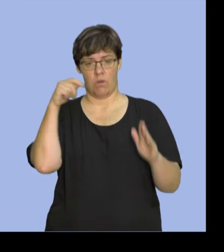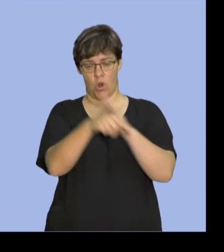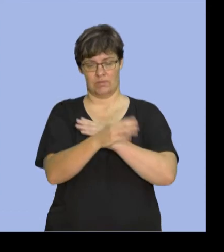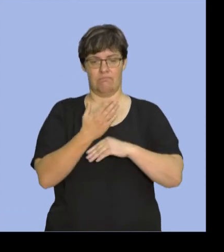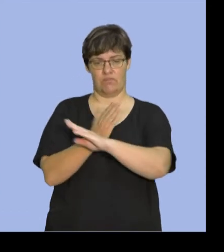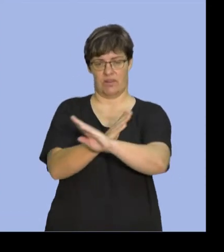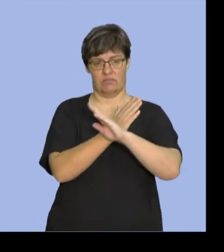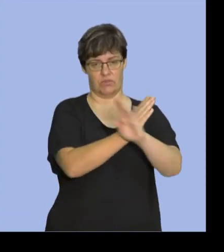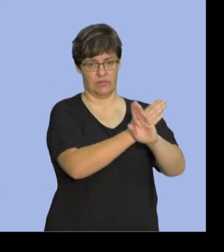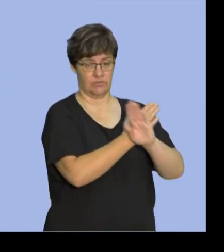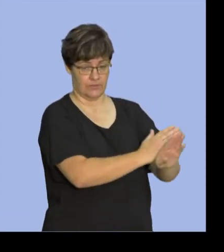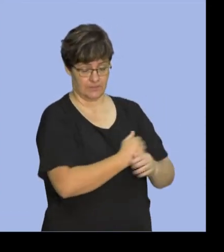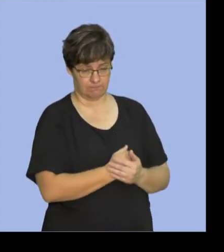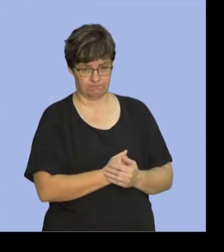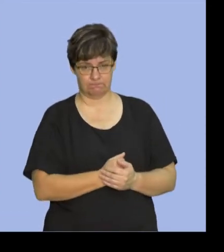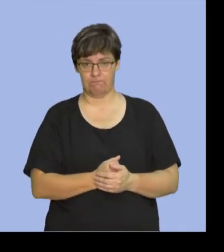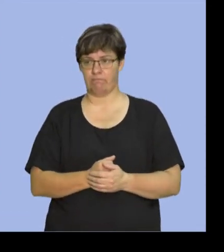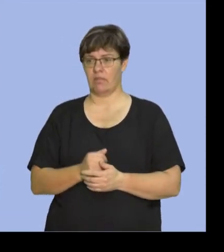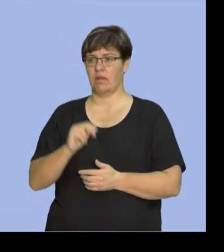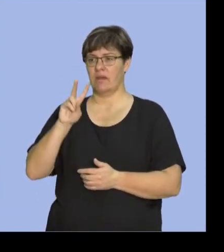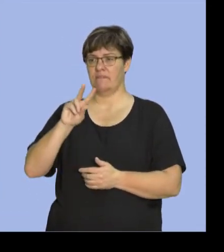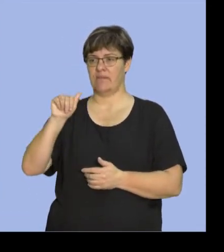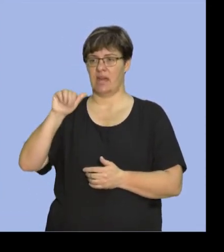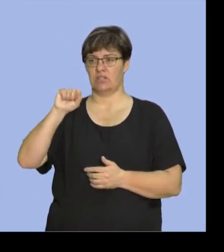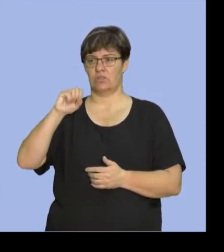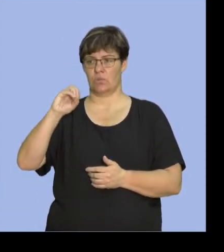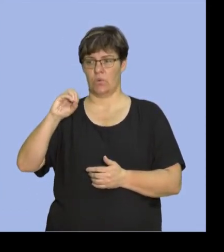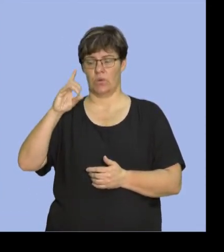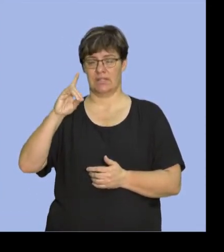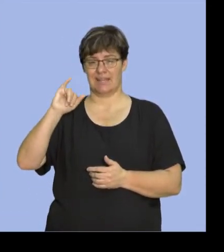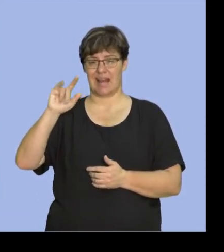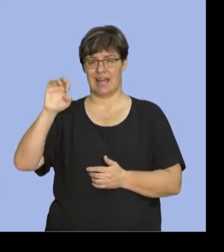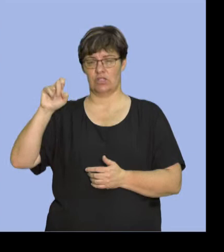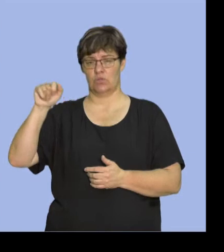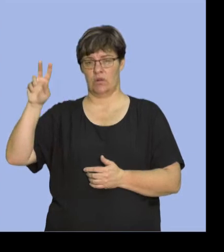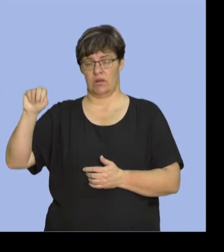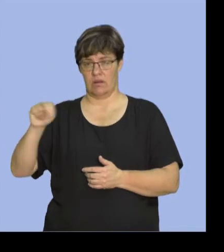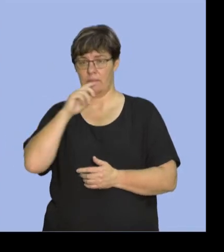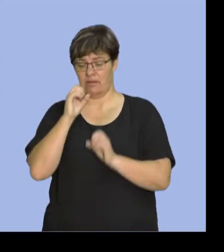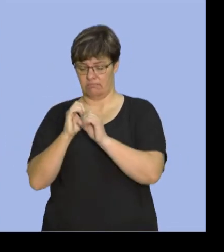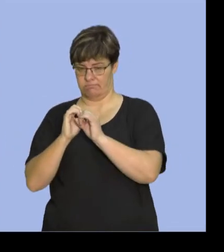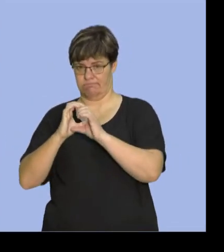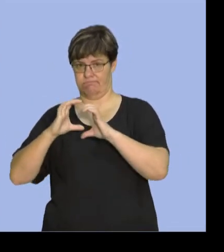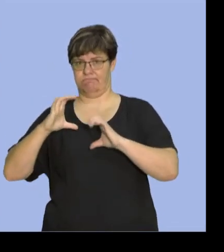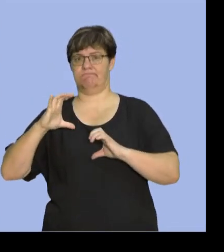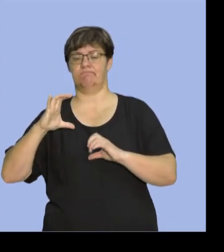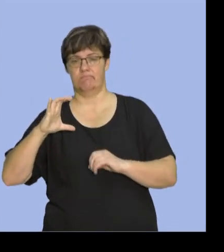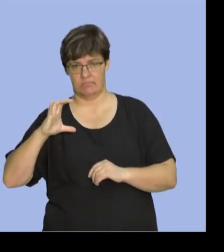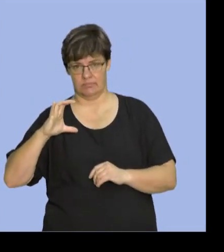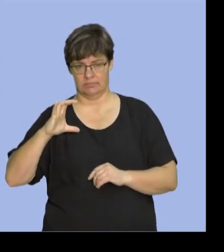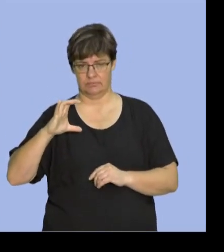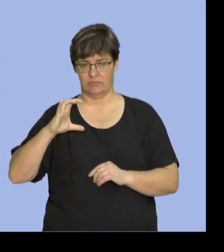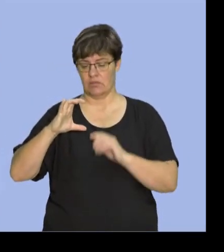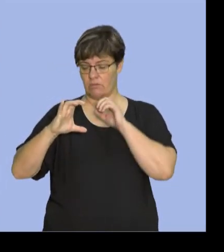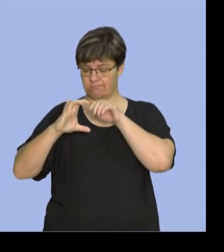blood vessels. Vasodilation, on the other hand, refers to the dilation of the blood vessel.